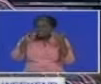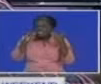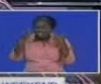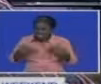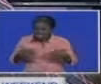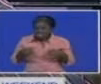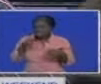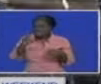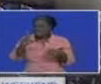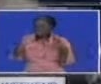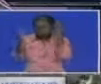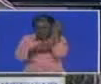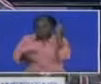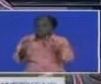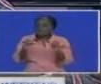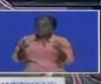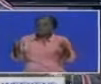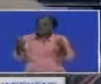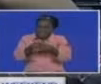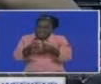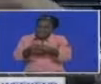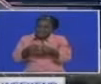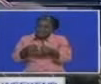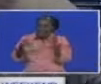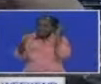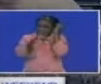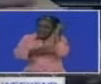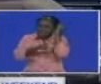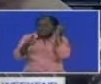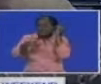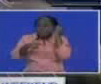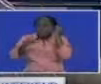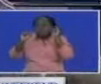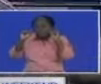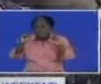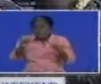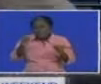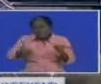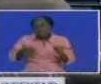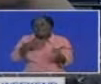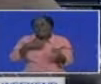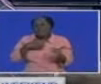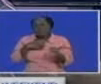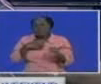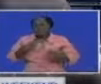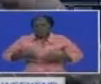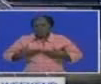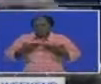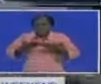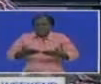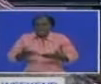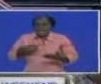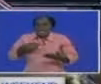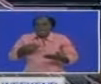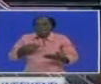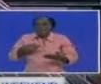issues with their government. So even us as a country, we must be able and have the right to express our displeasure with a government